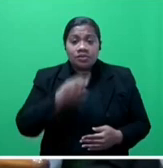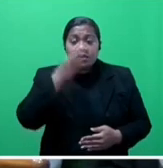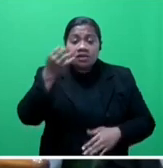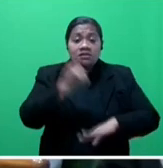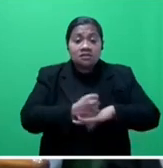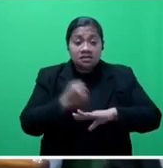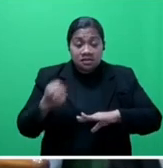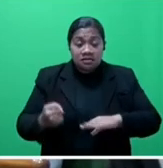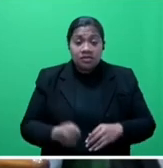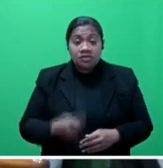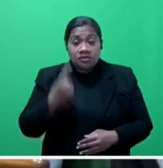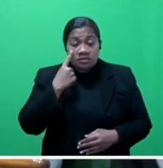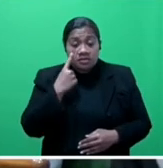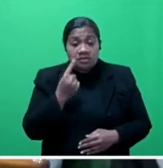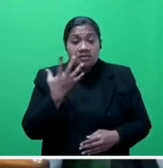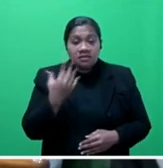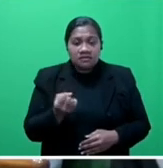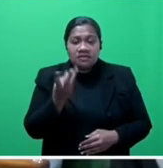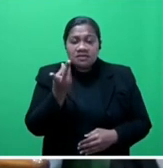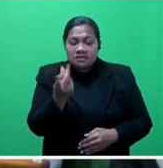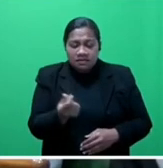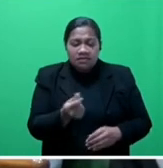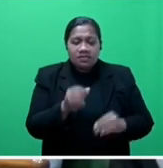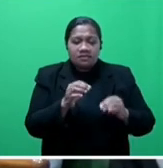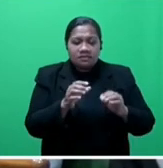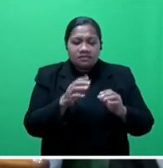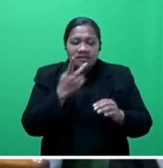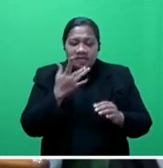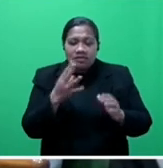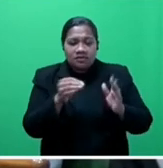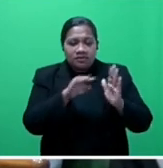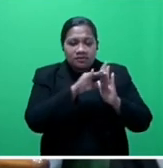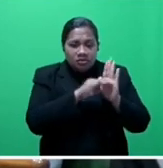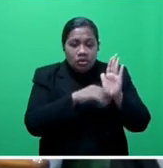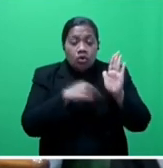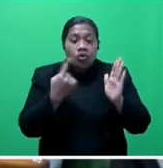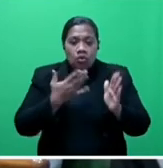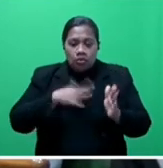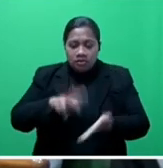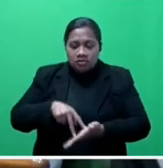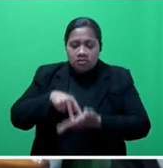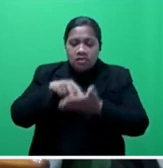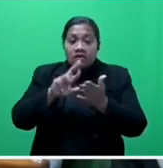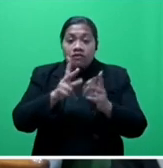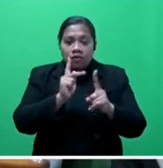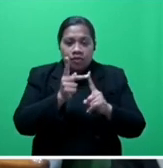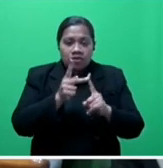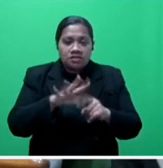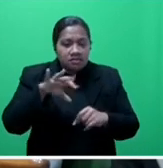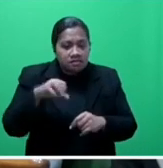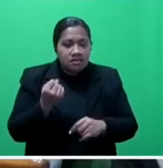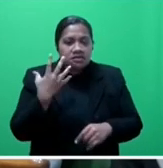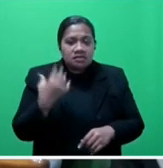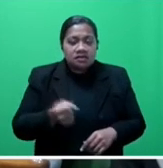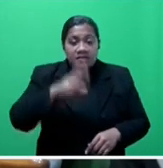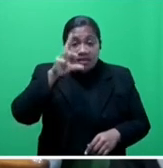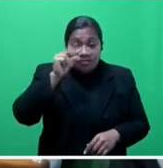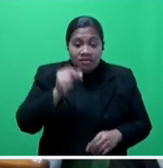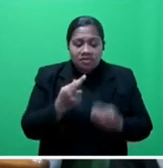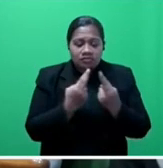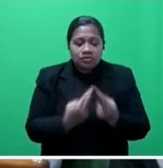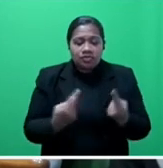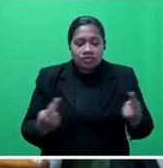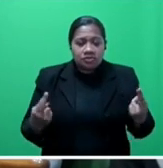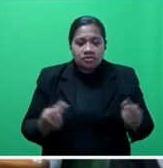it that there is some kind of criteria set for those wishing to stand for politics, that they must have the ability and the resources